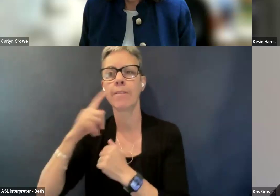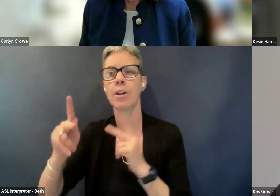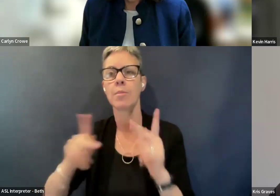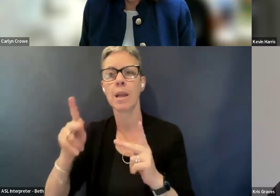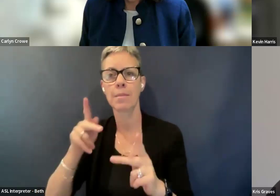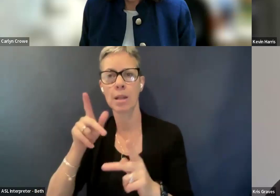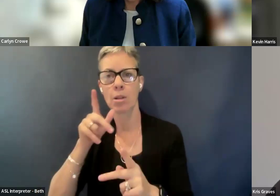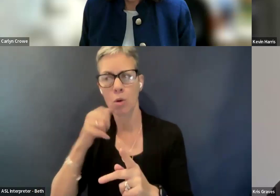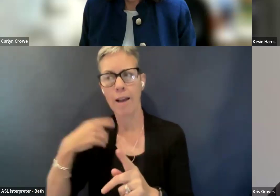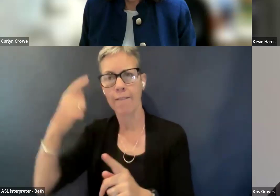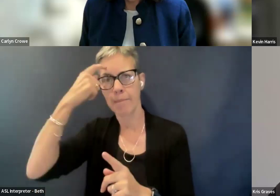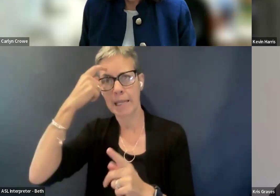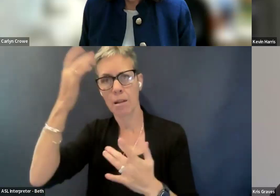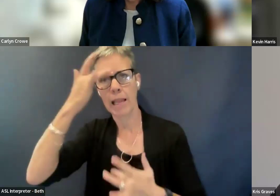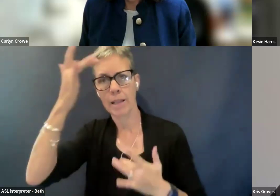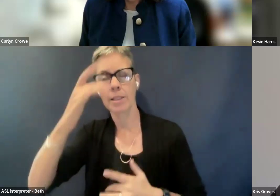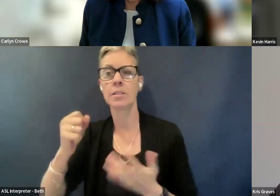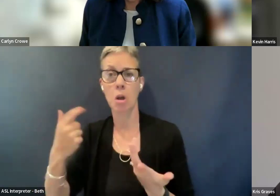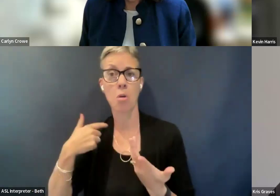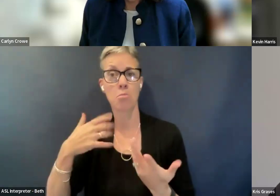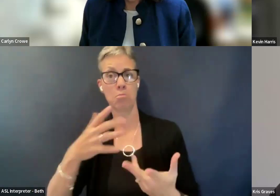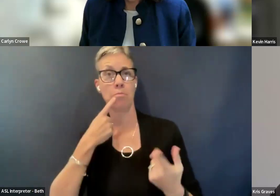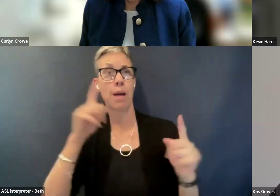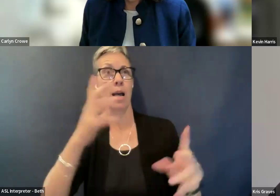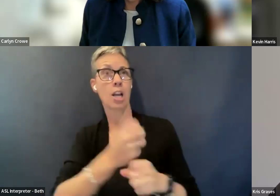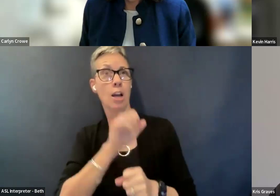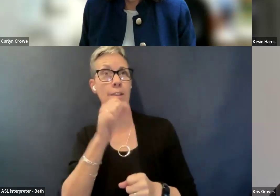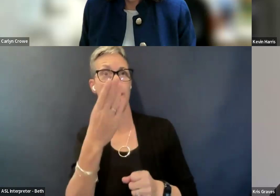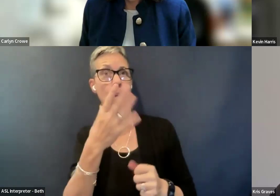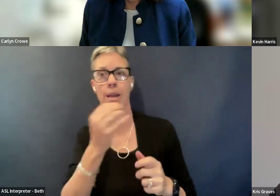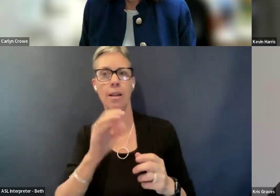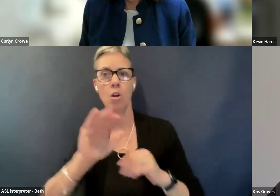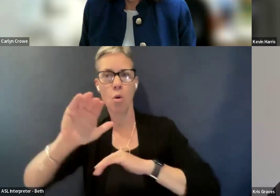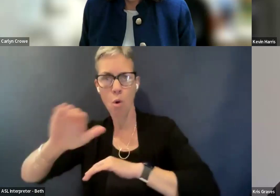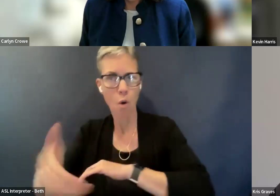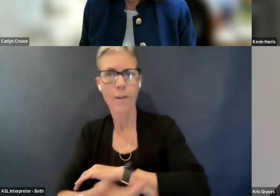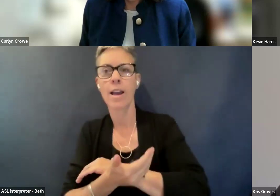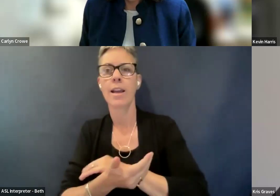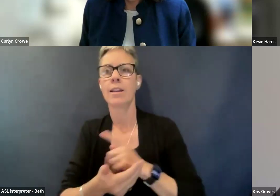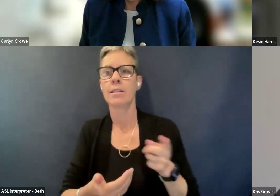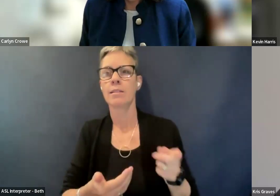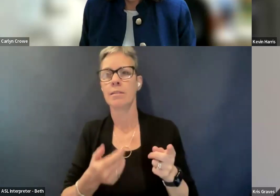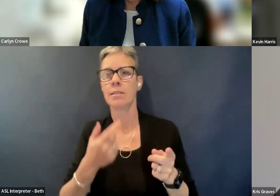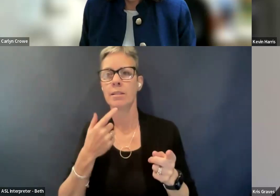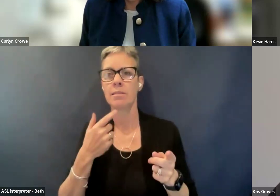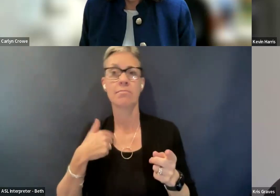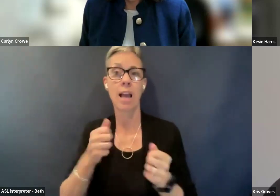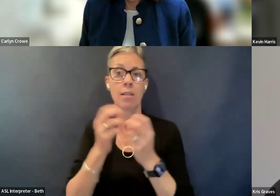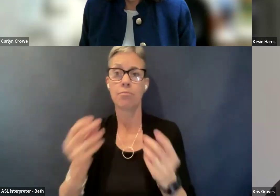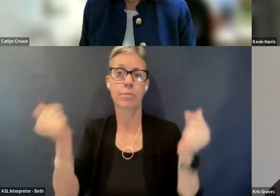mental illness. So I get this job, and I overnight pretty much they said, well, I lost my